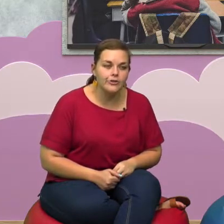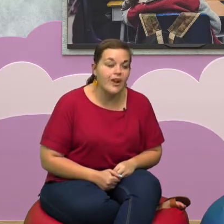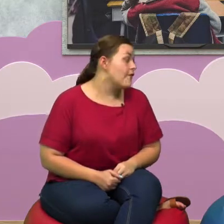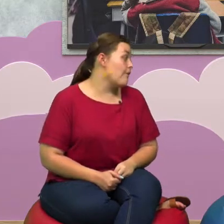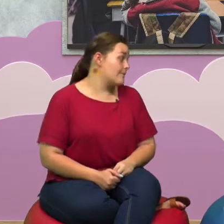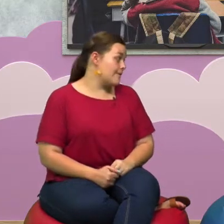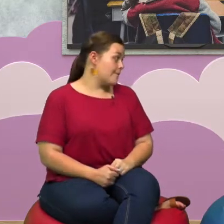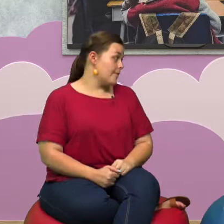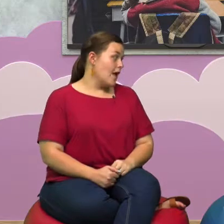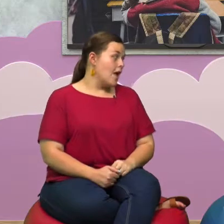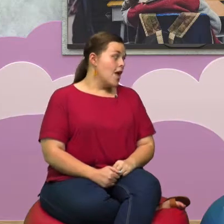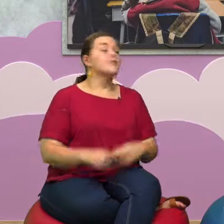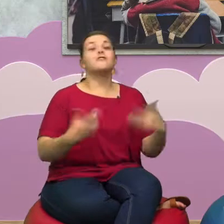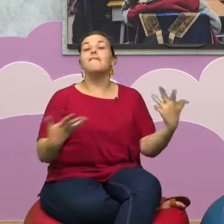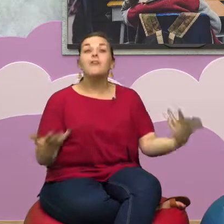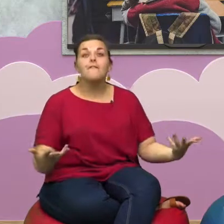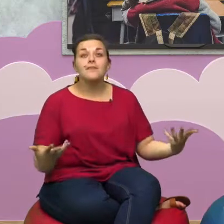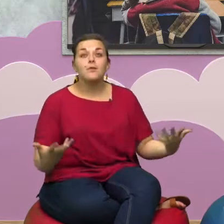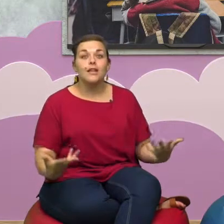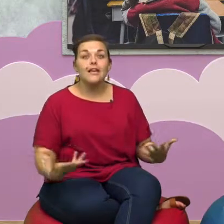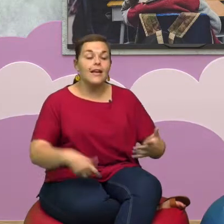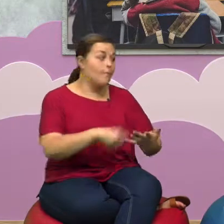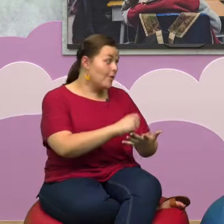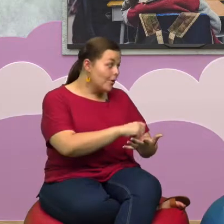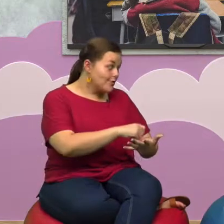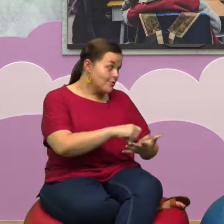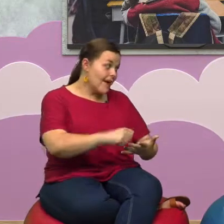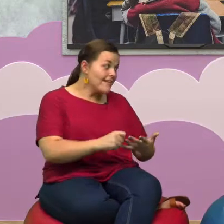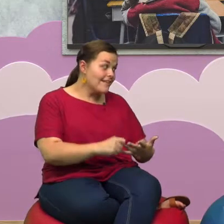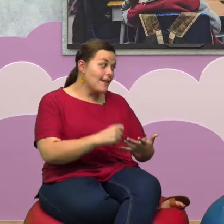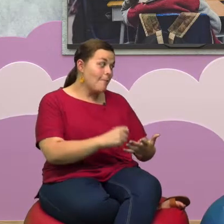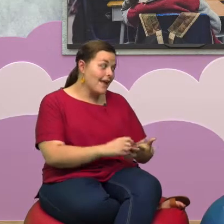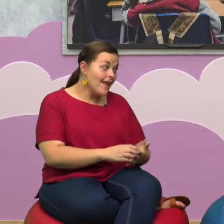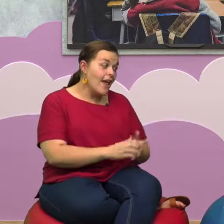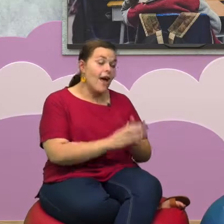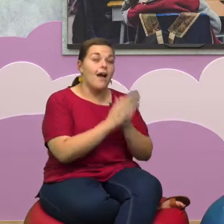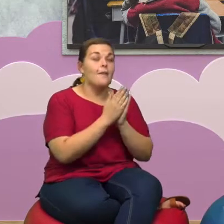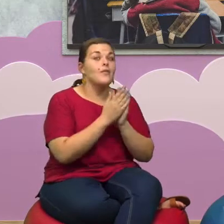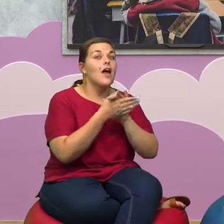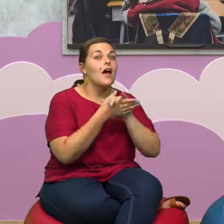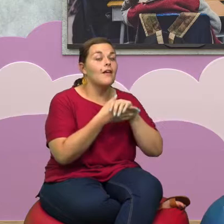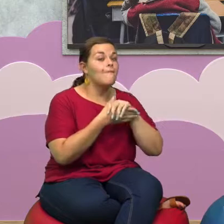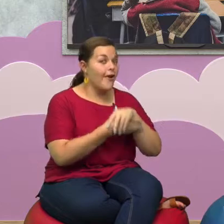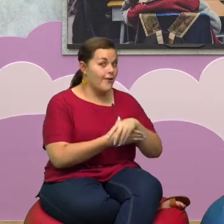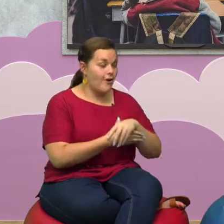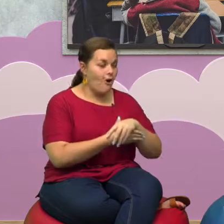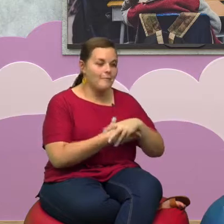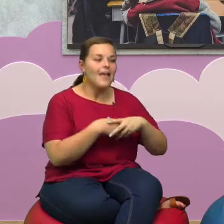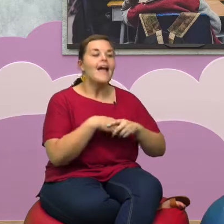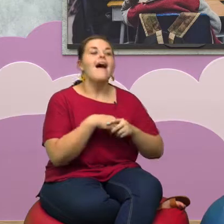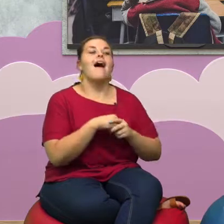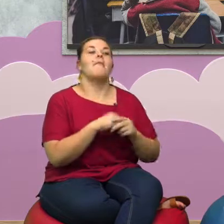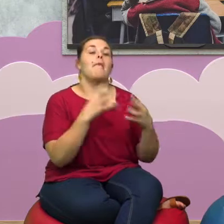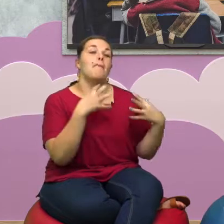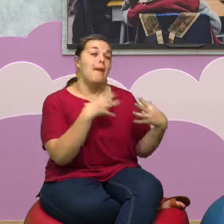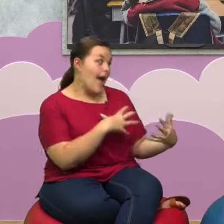a traffic officer. Okay. So a traffic officer will need a little book to write in and a pen, a firearm,